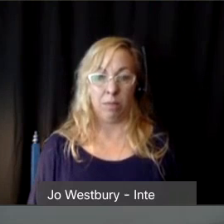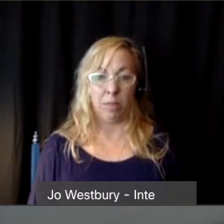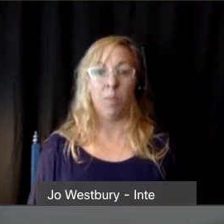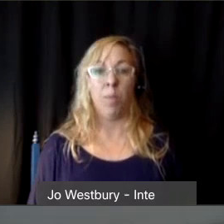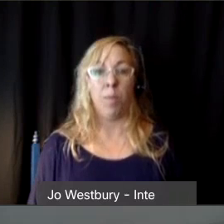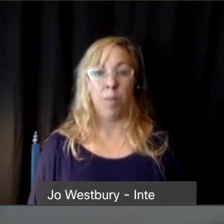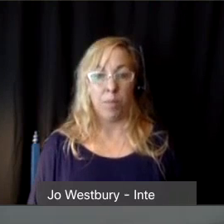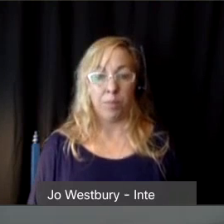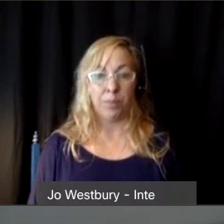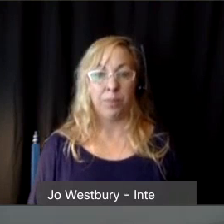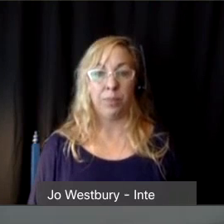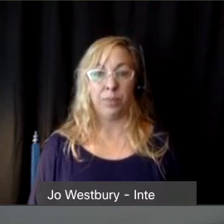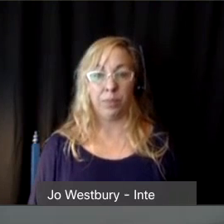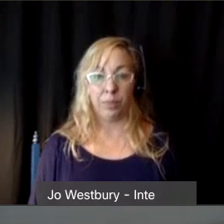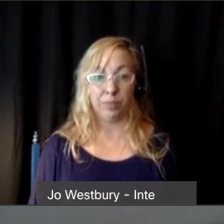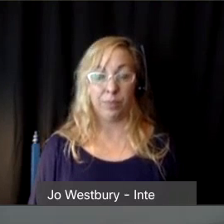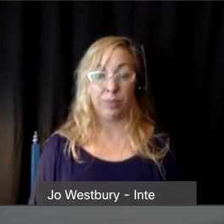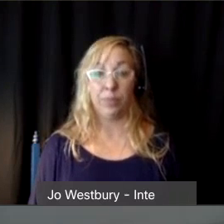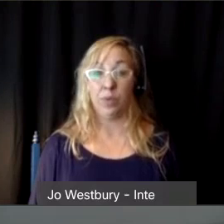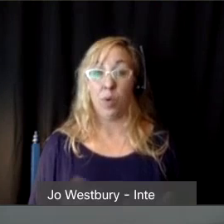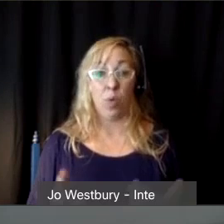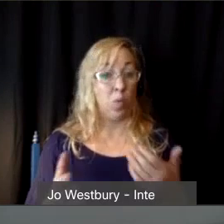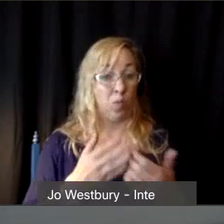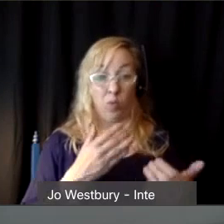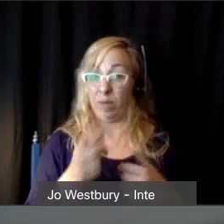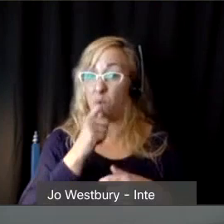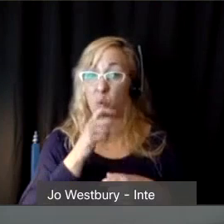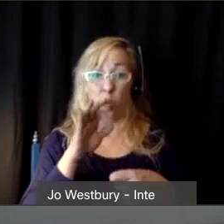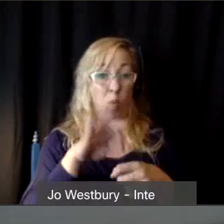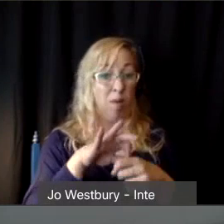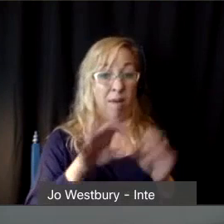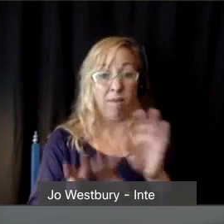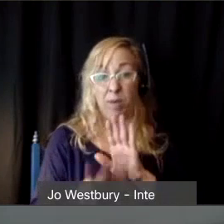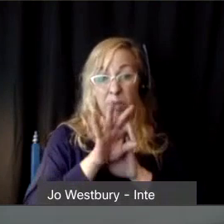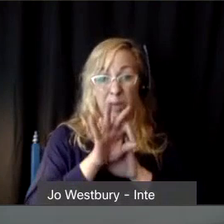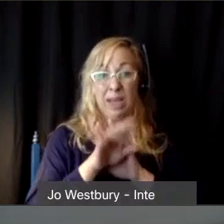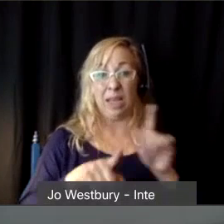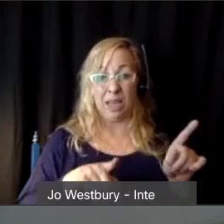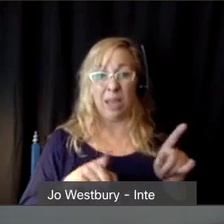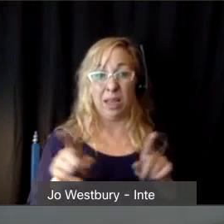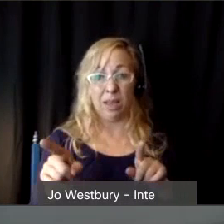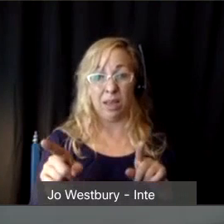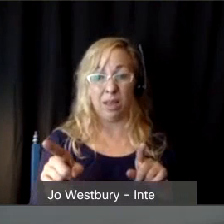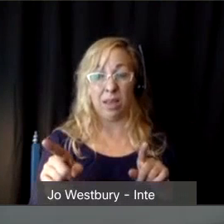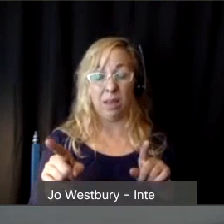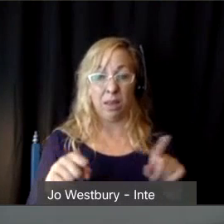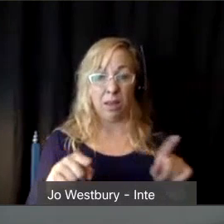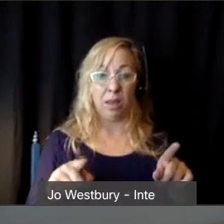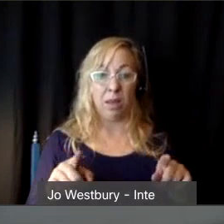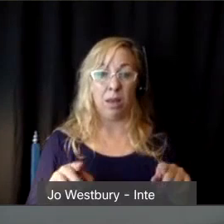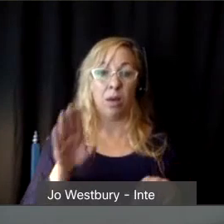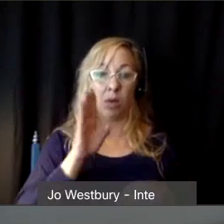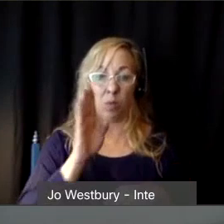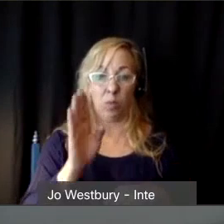on that day, either way, will likely limit any potential